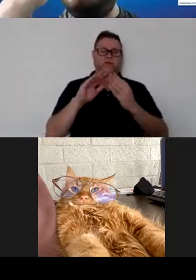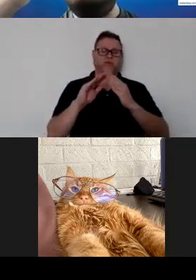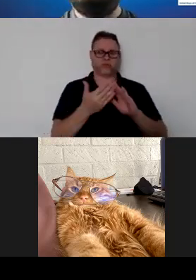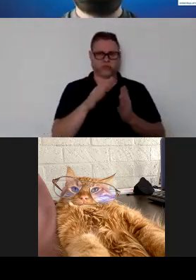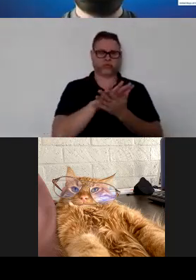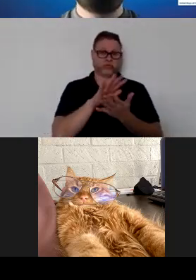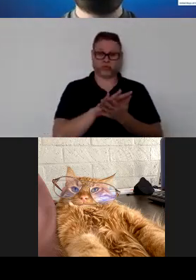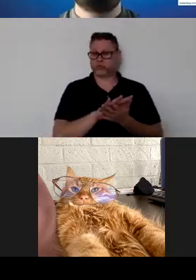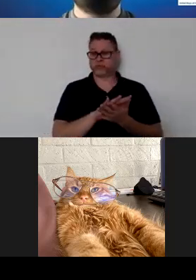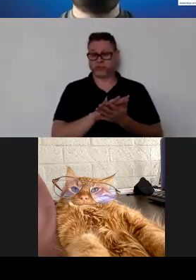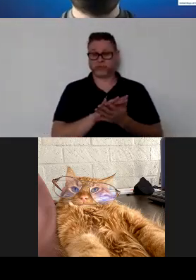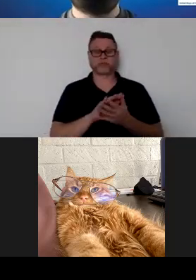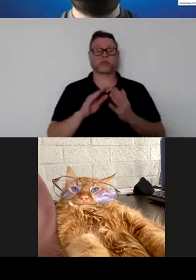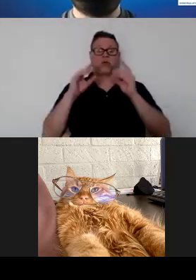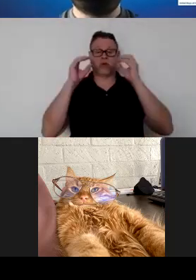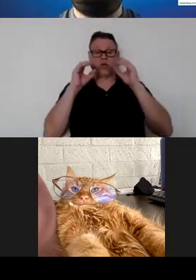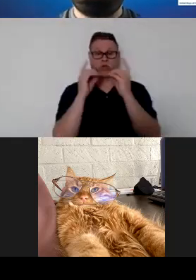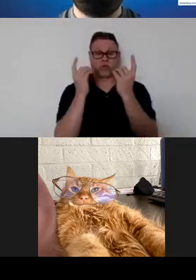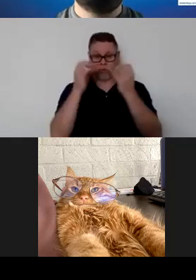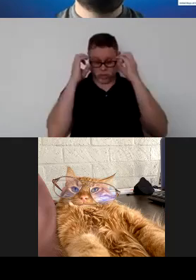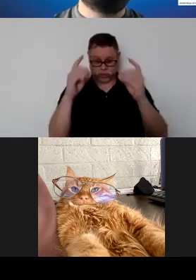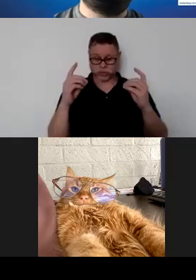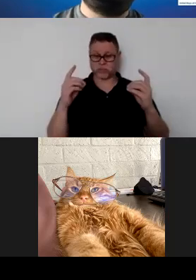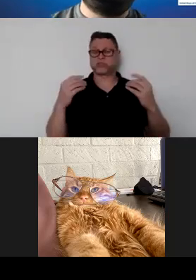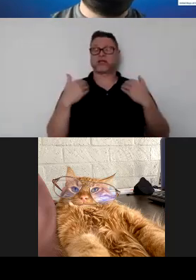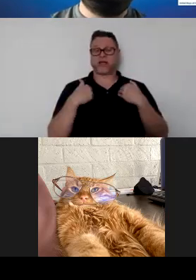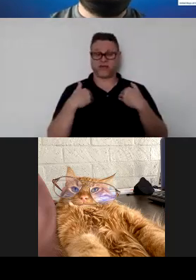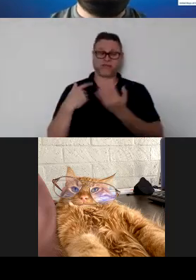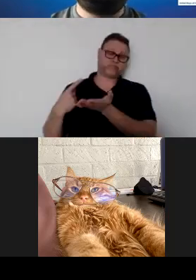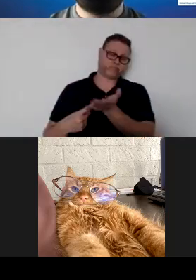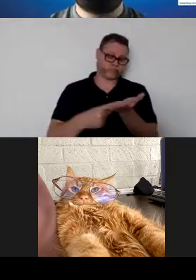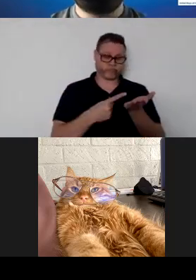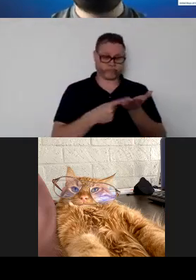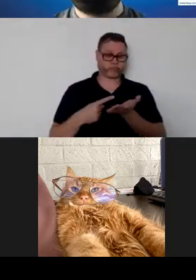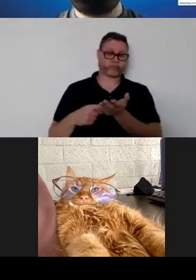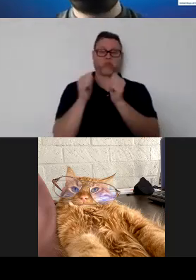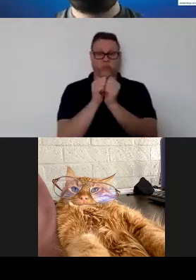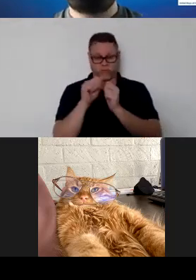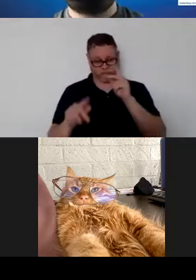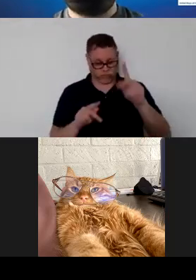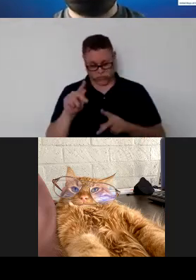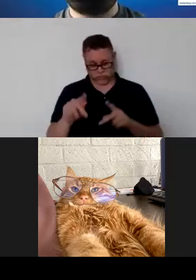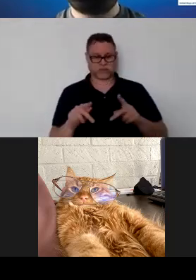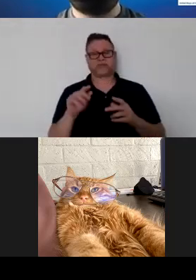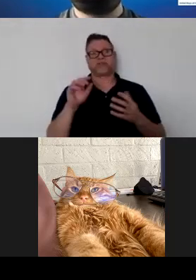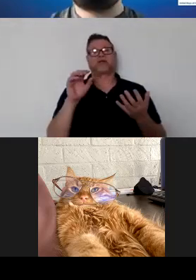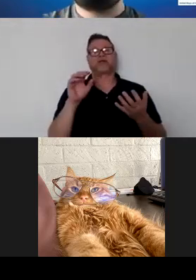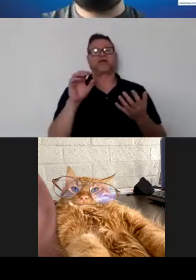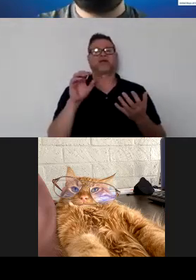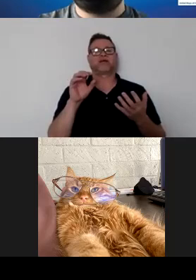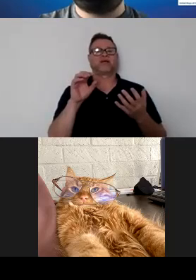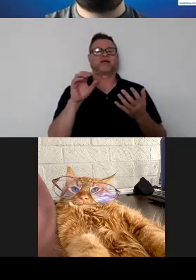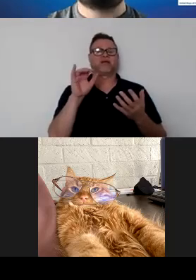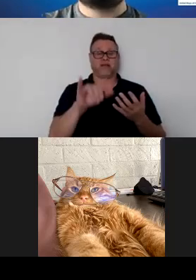models, right? Now, the Department of Education is having discussions with folks in the ECE space to take that